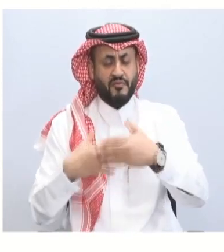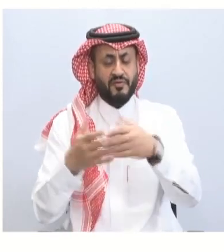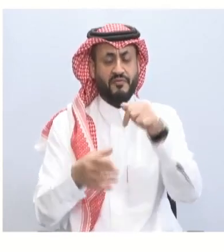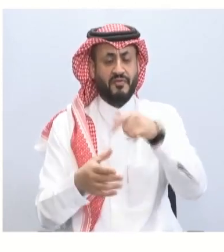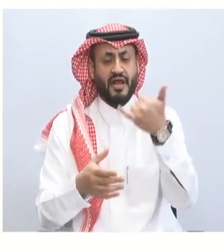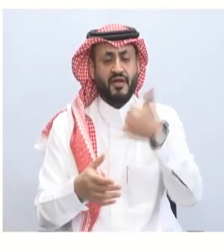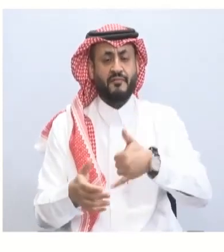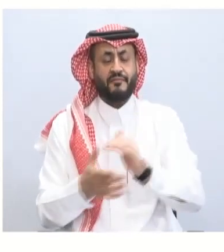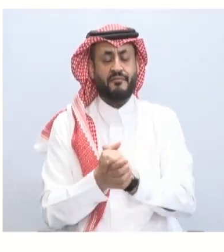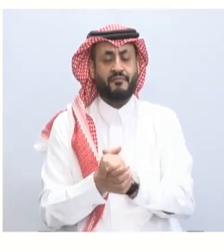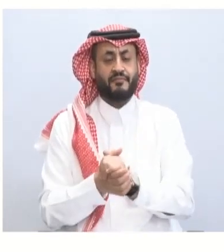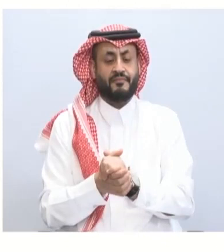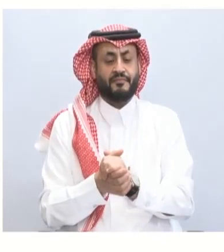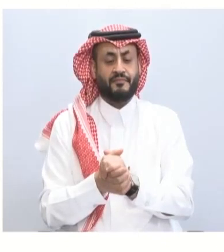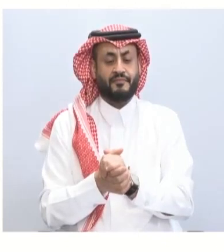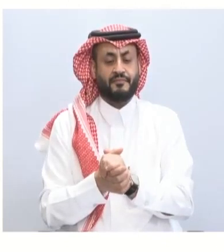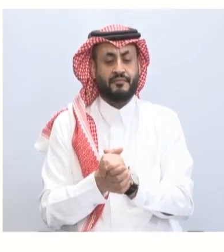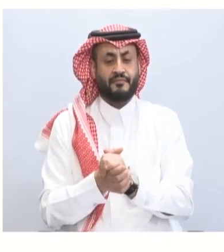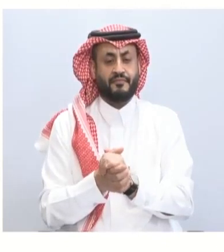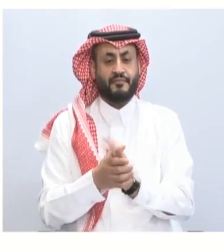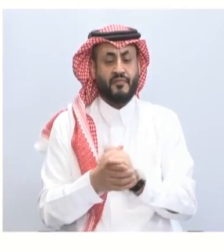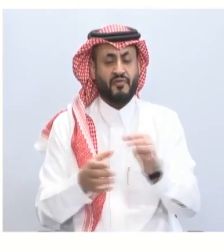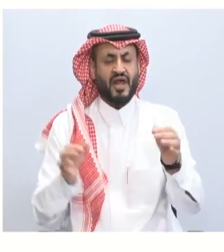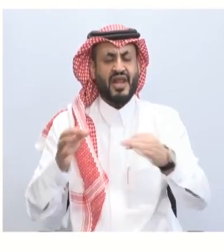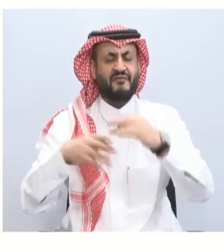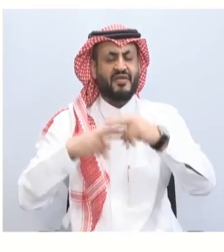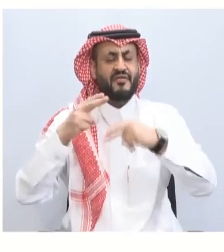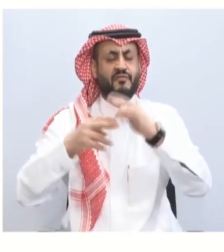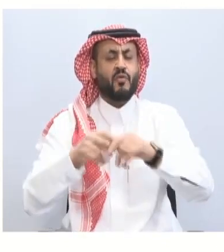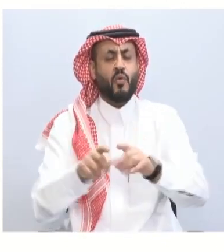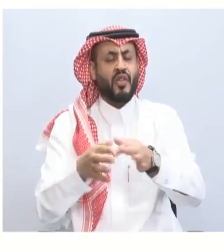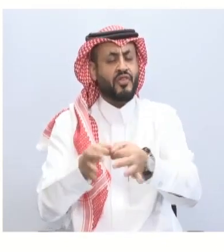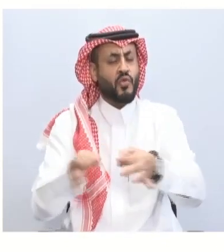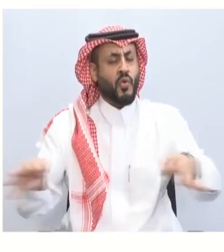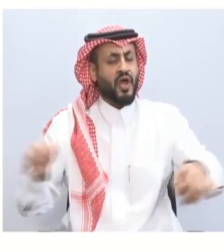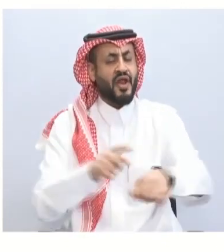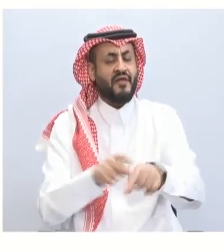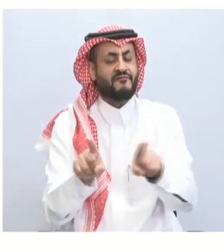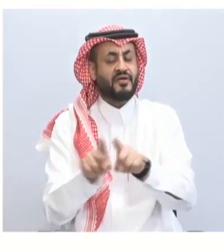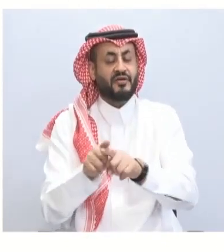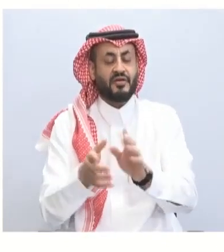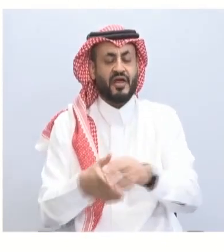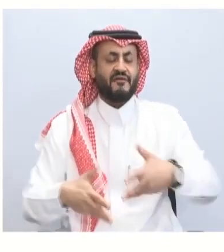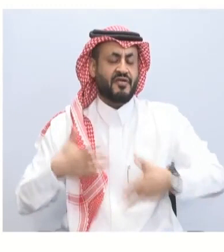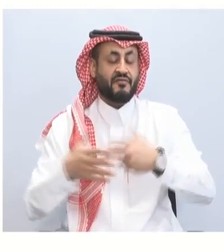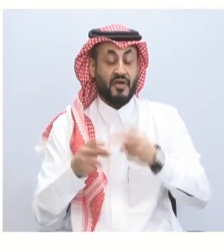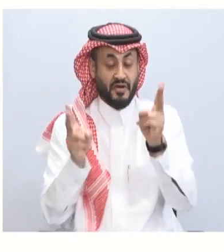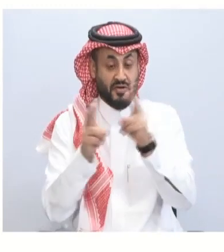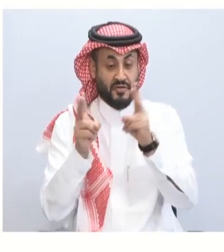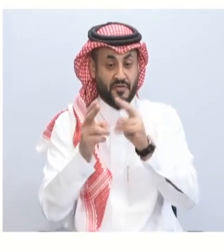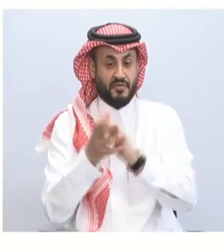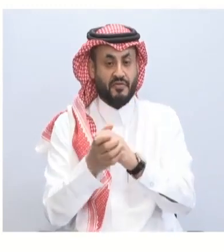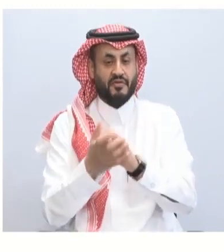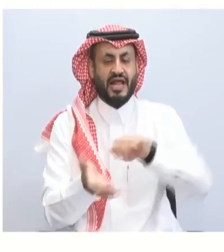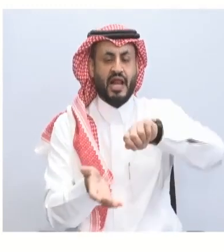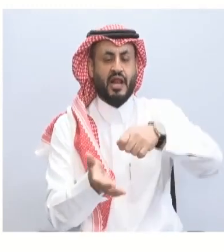needed. However, when it came to the formation of long-term friendships, they strongly felt that face-to-face communication was a